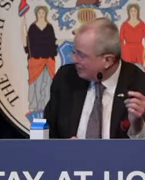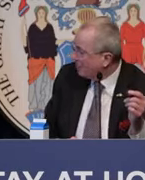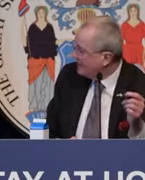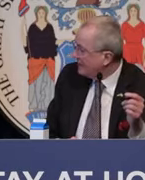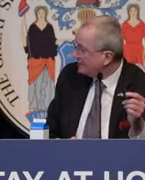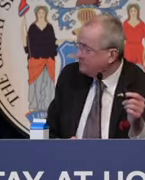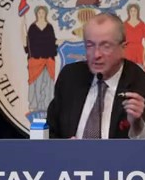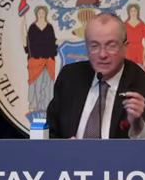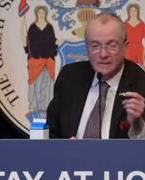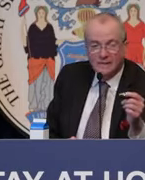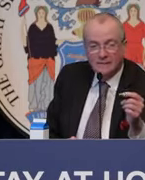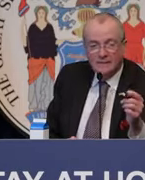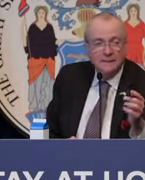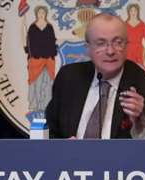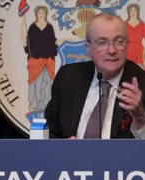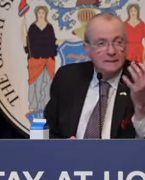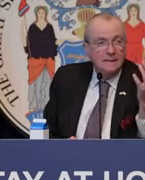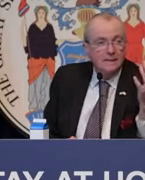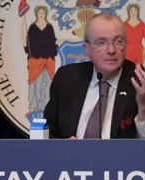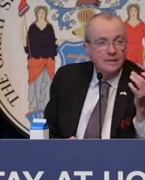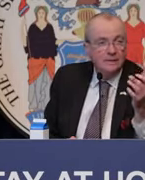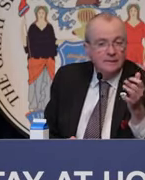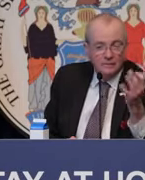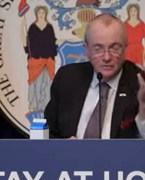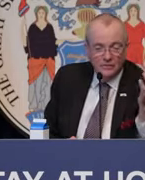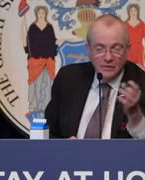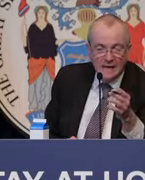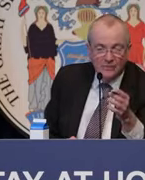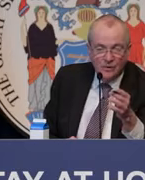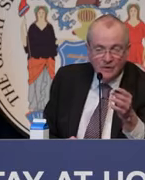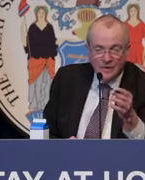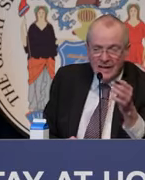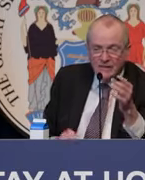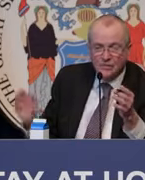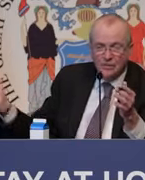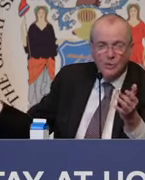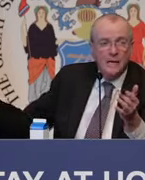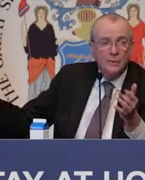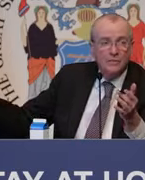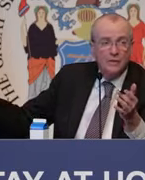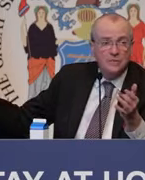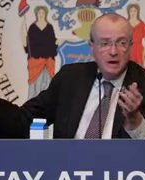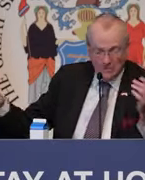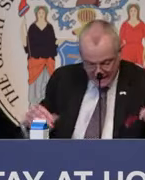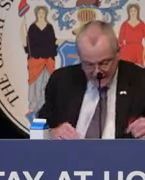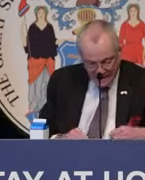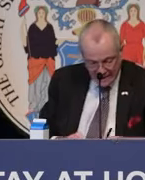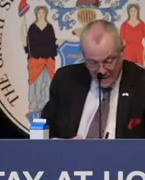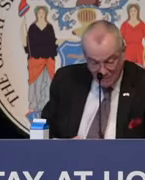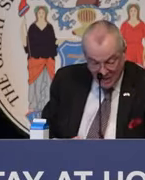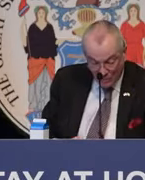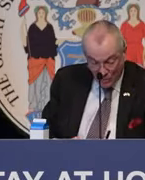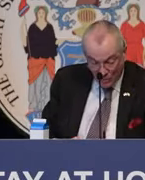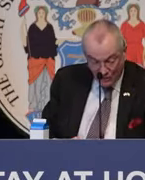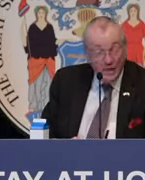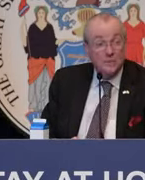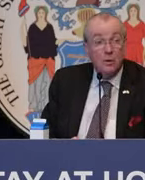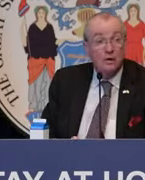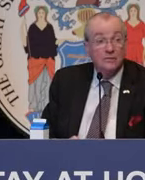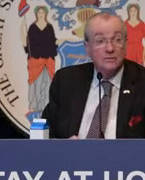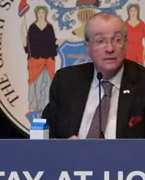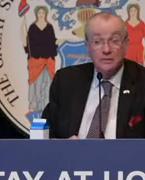are 140,000 basically now. And so you'd add somewhat to that. I just don't know whether we've got the spot rate. On migrant